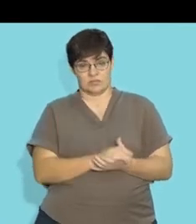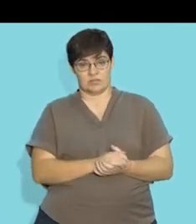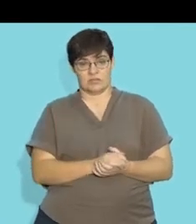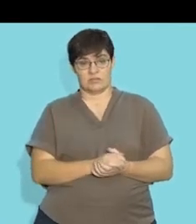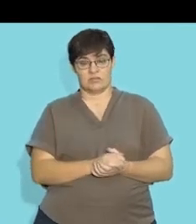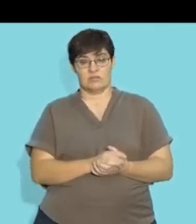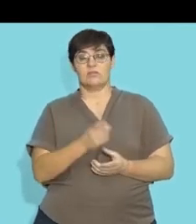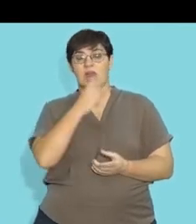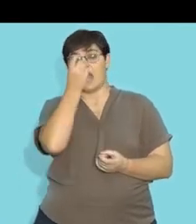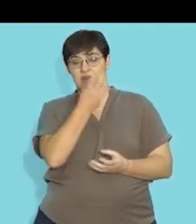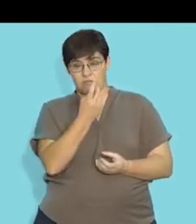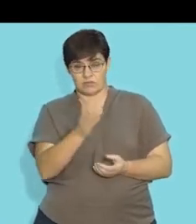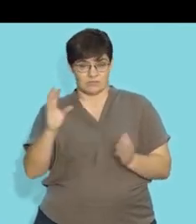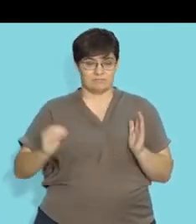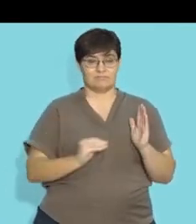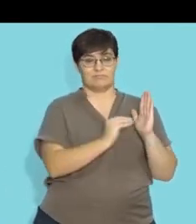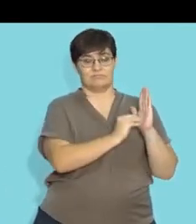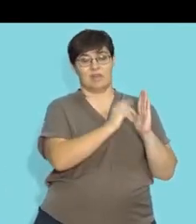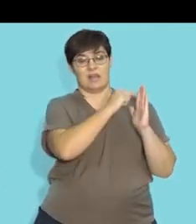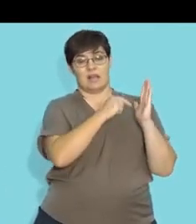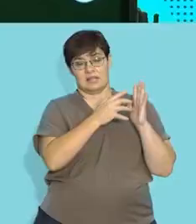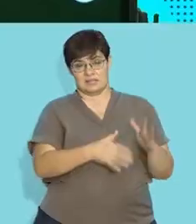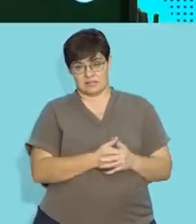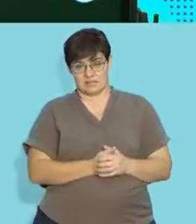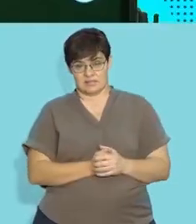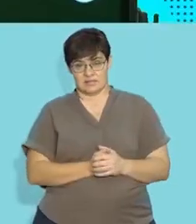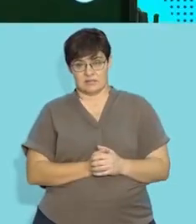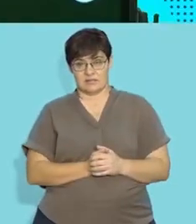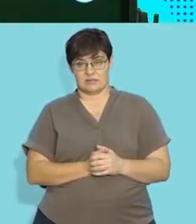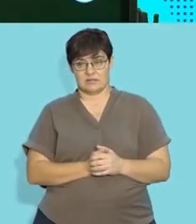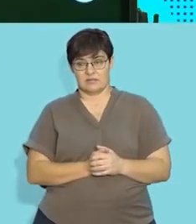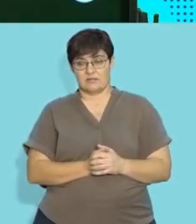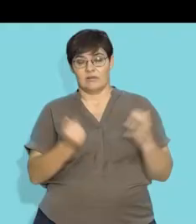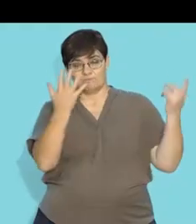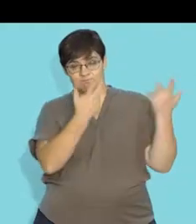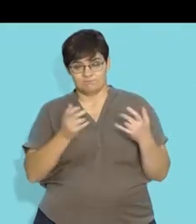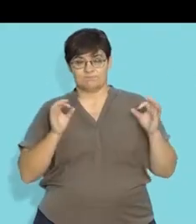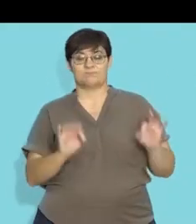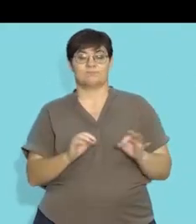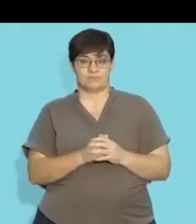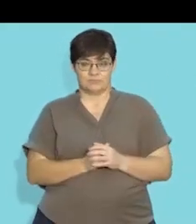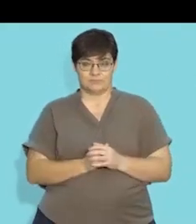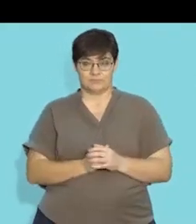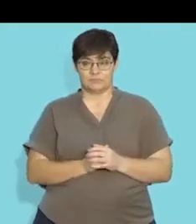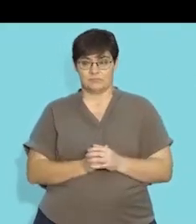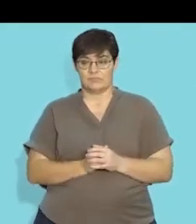put the data in our calculator and calculate the correlation. Let's see how we do that.